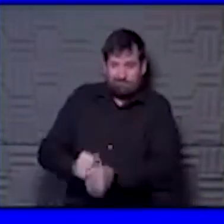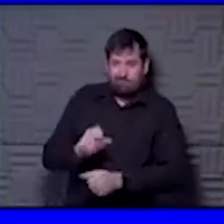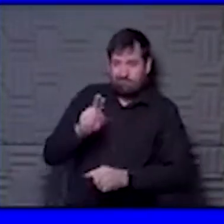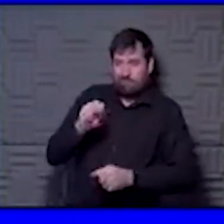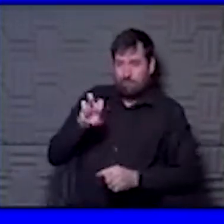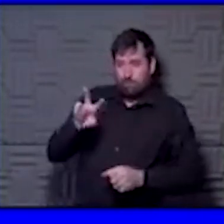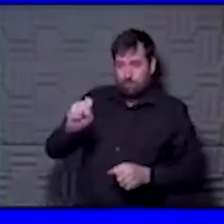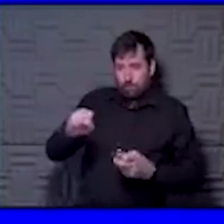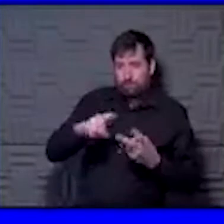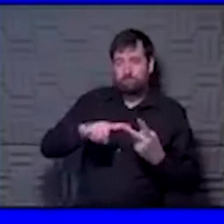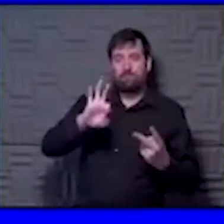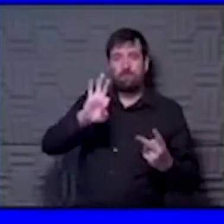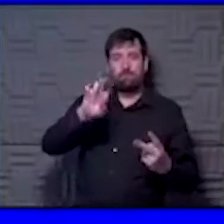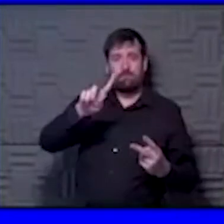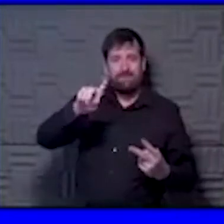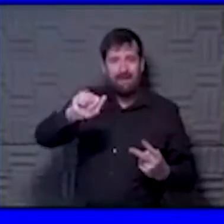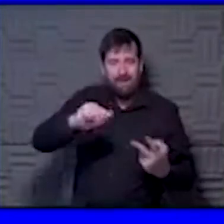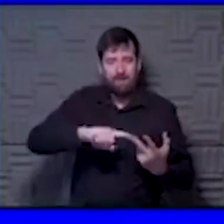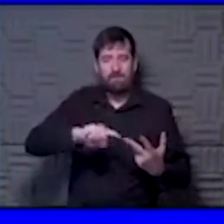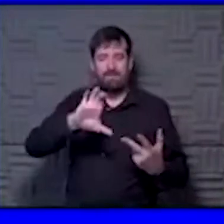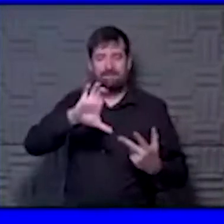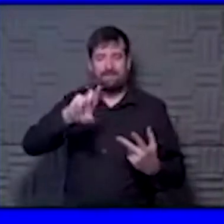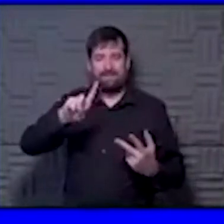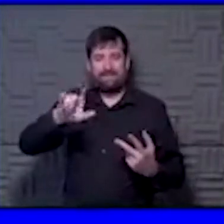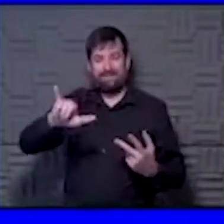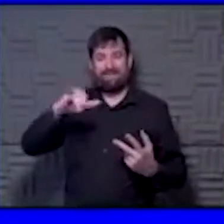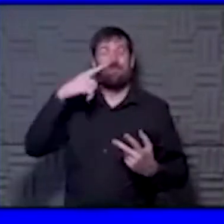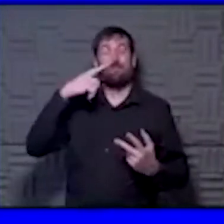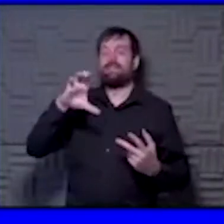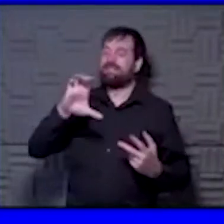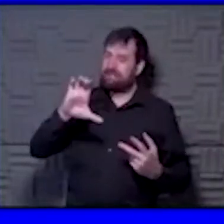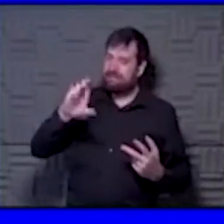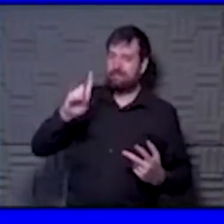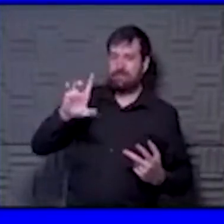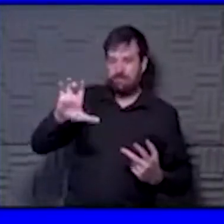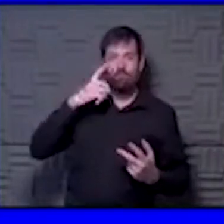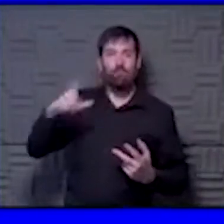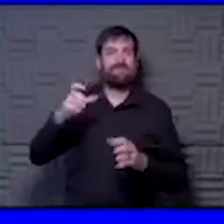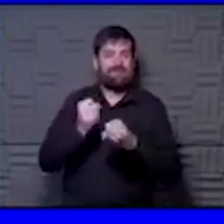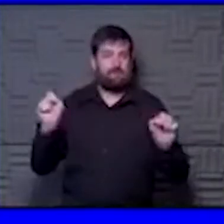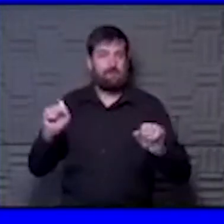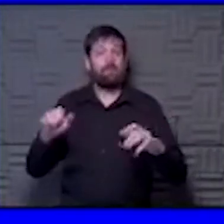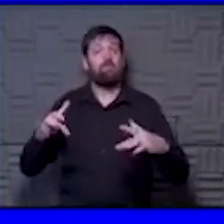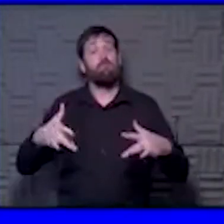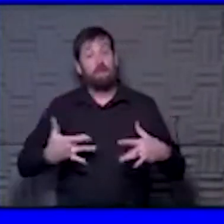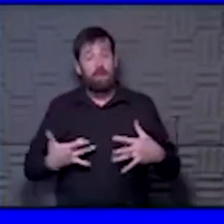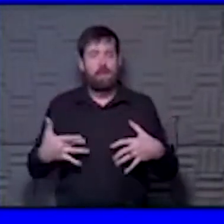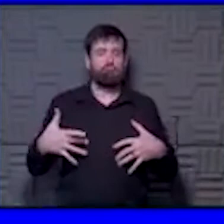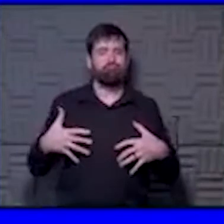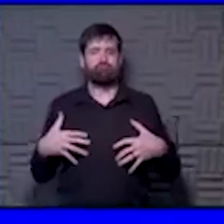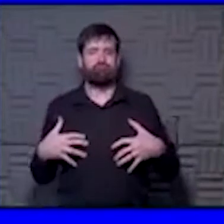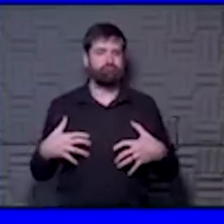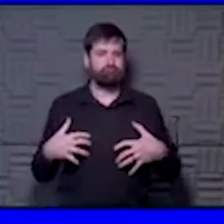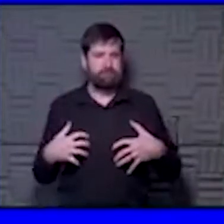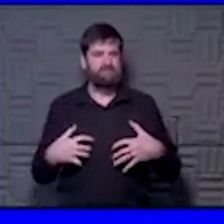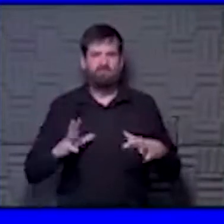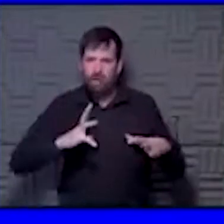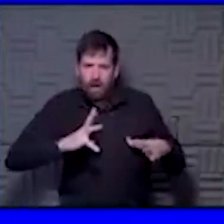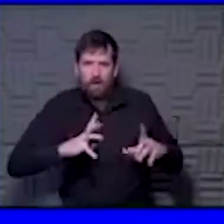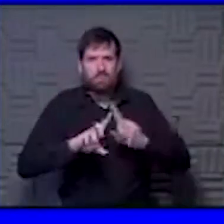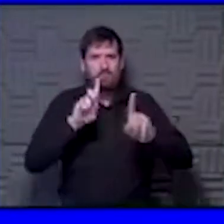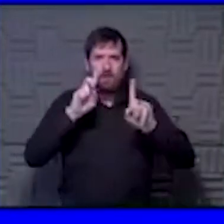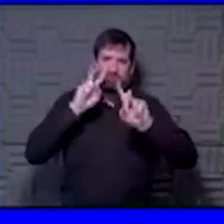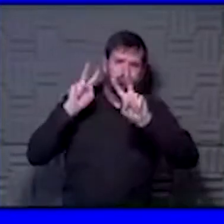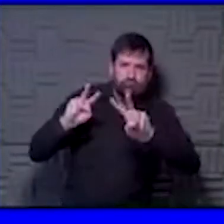the FDA and the CDC as far as safety, because that is important. And the hesitancy is okay, but again, continue to understand and